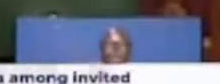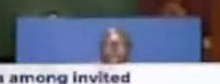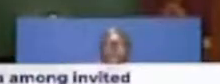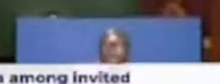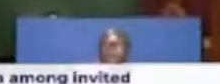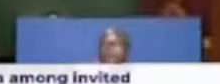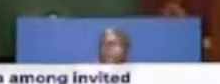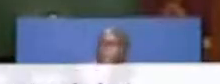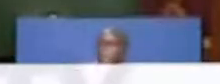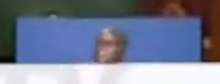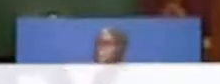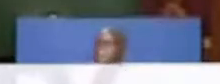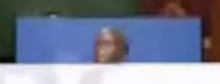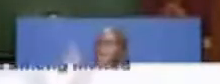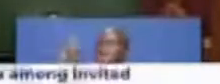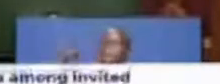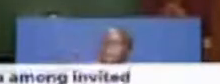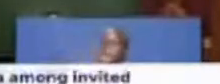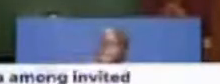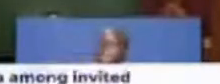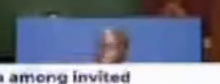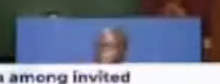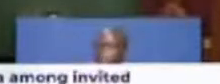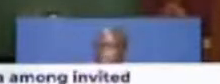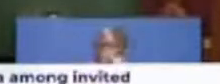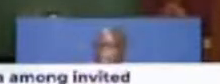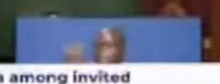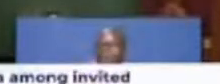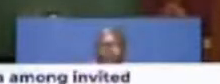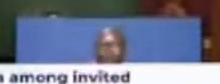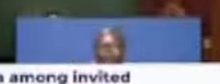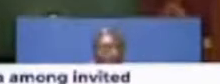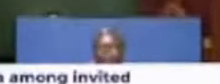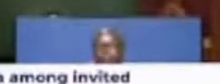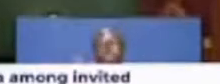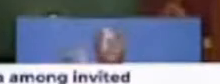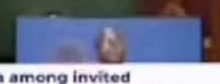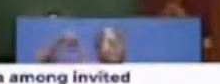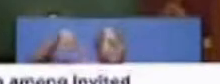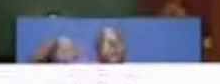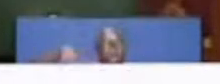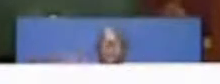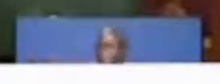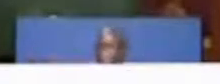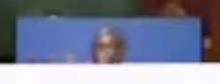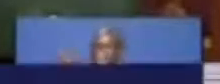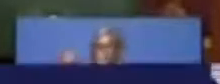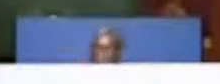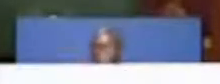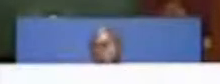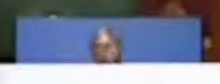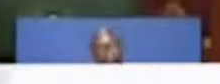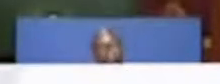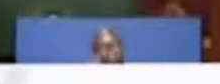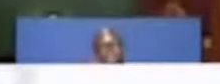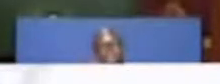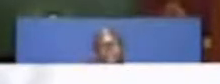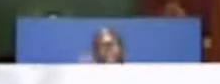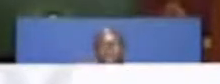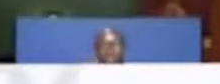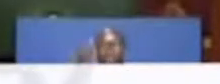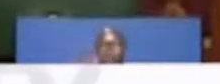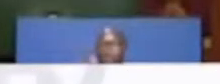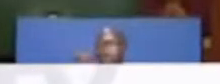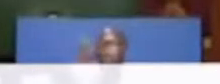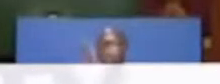was applied to the production and distribution of electricity countrywide. When I took the oath of office in